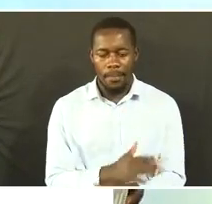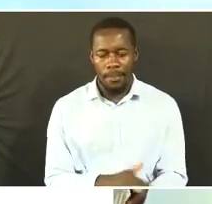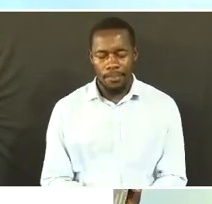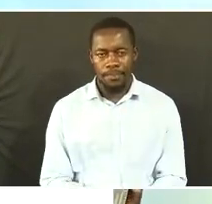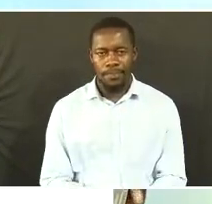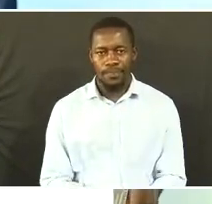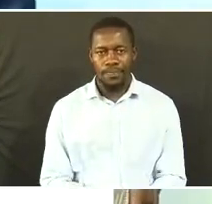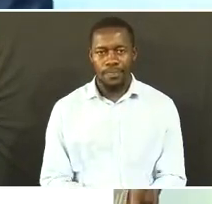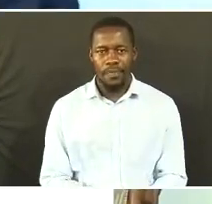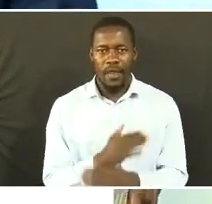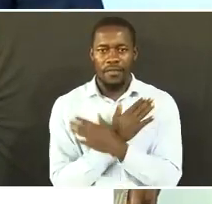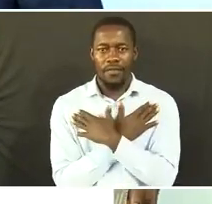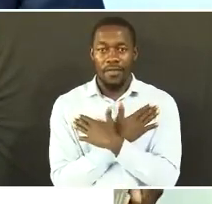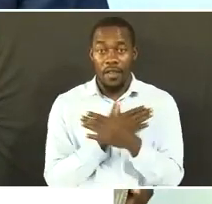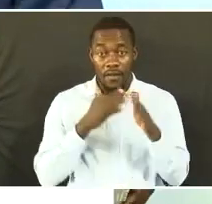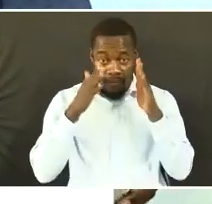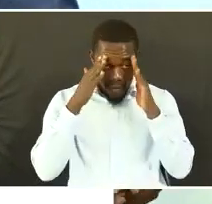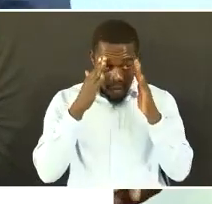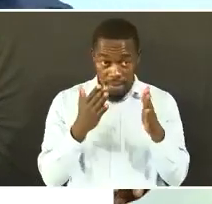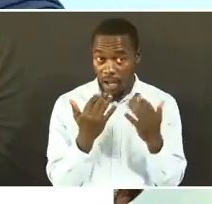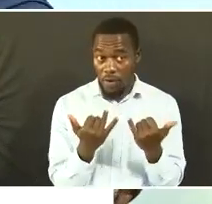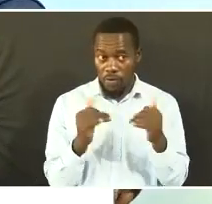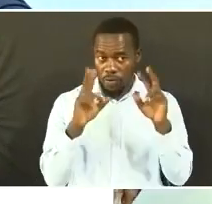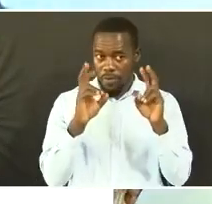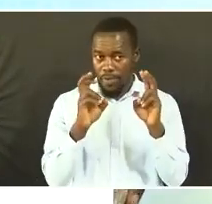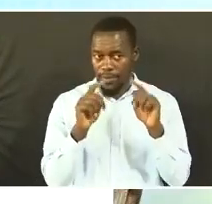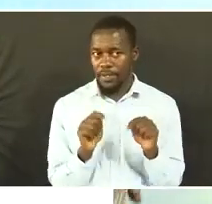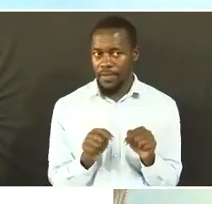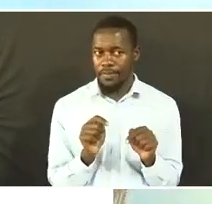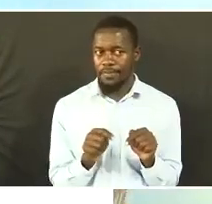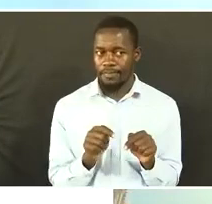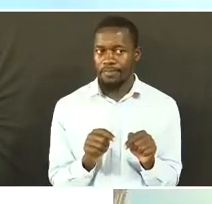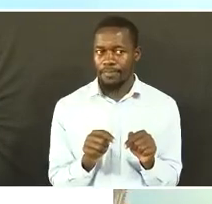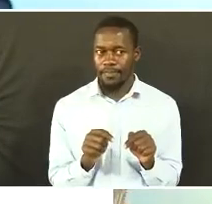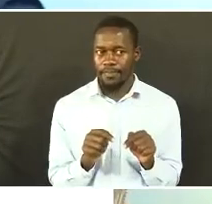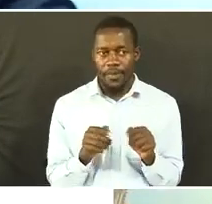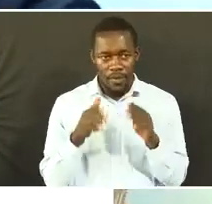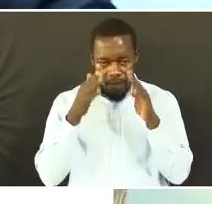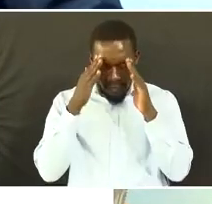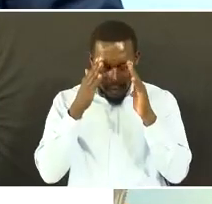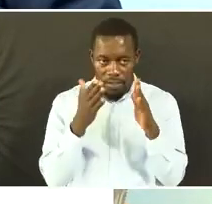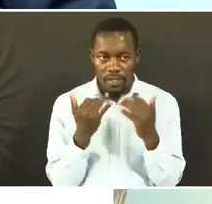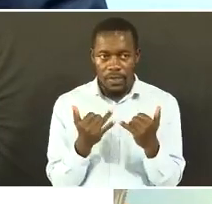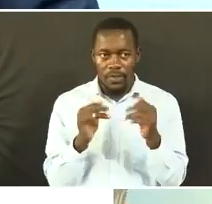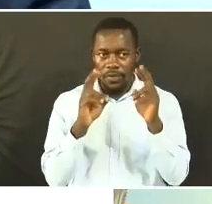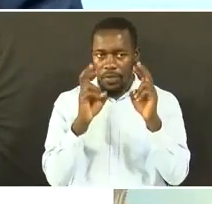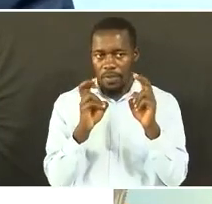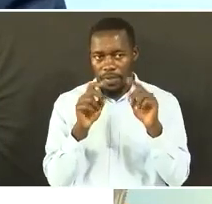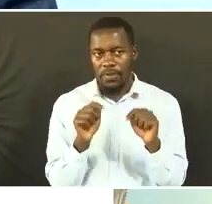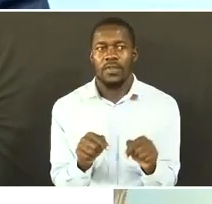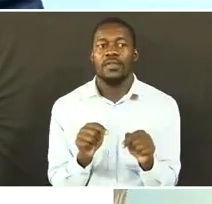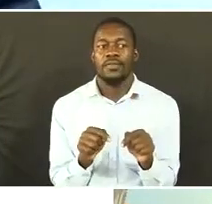we turn our attention to our message this early afternoon.